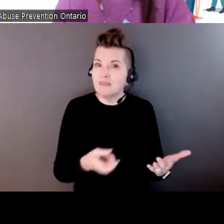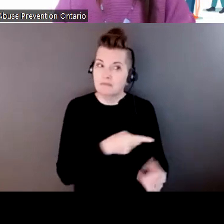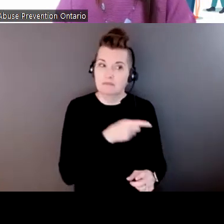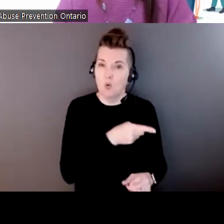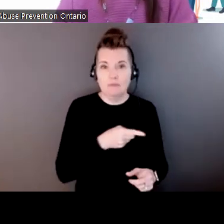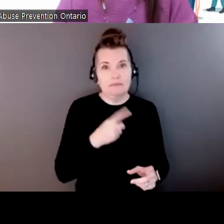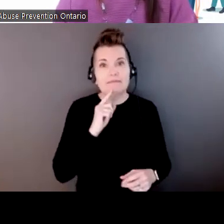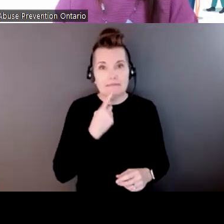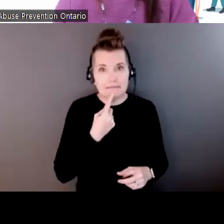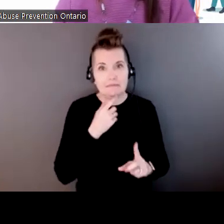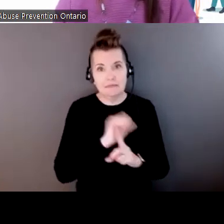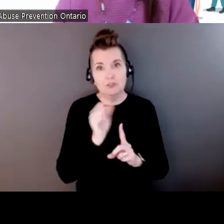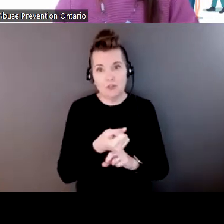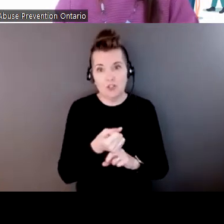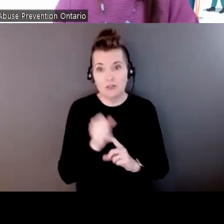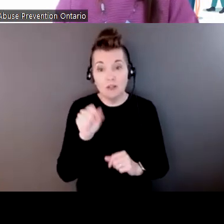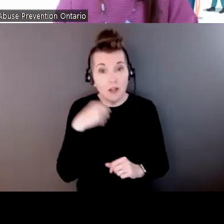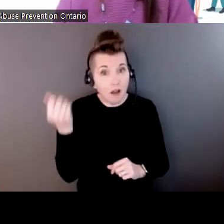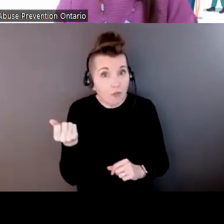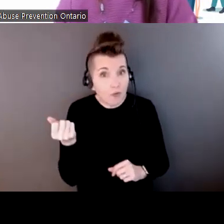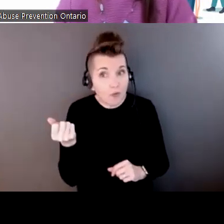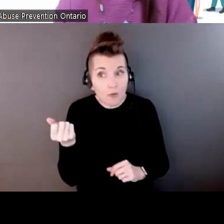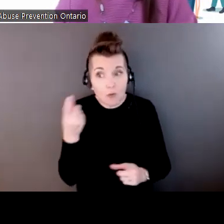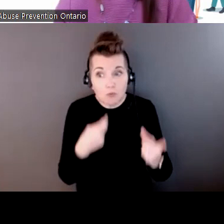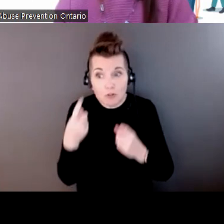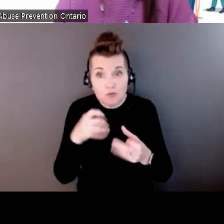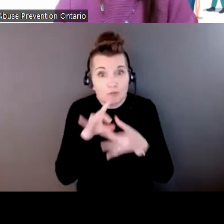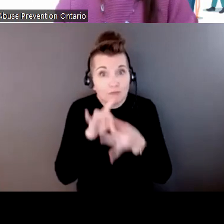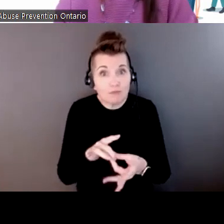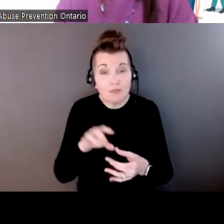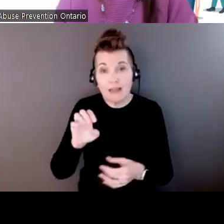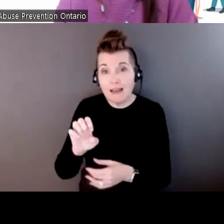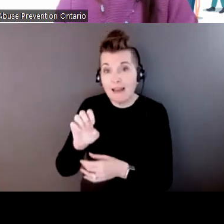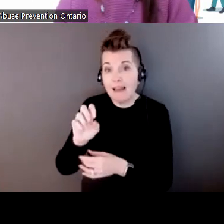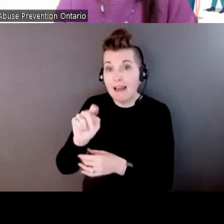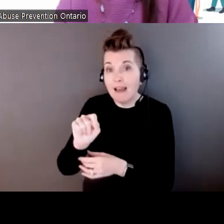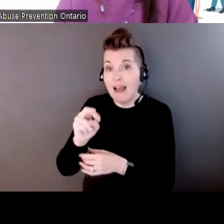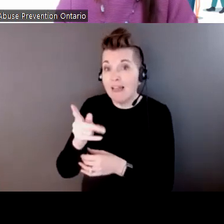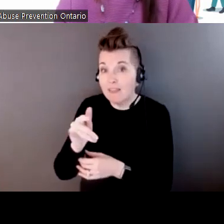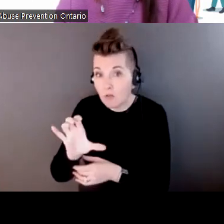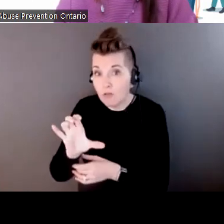circumstances. Does anybody else have any other sort of questions related to the ethical kind of issues?